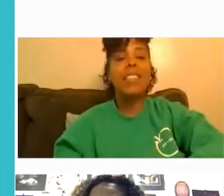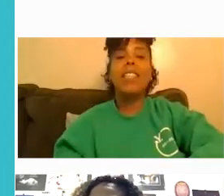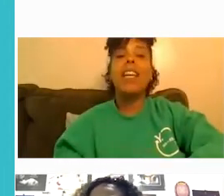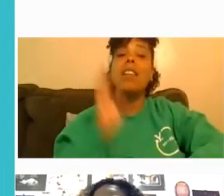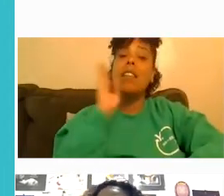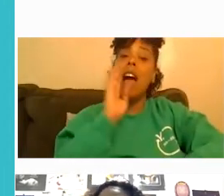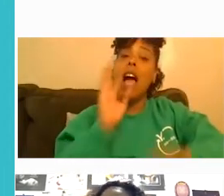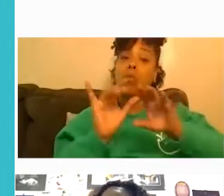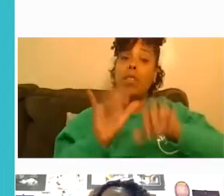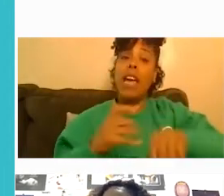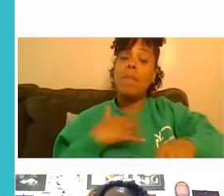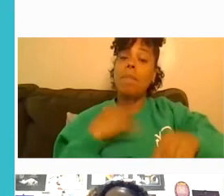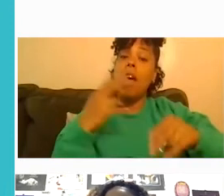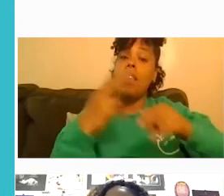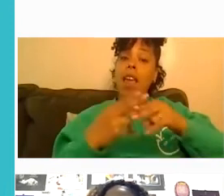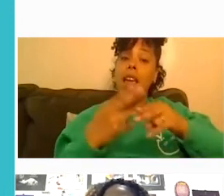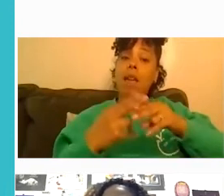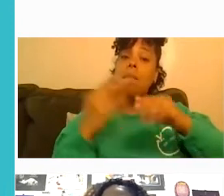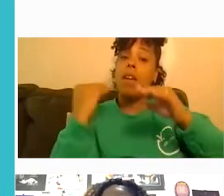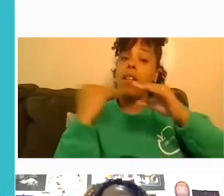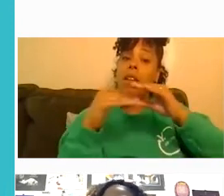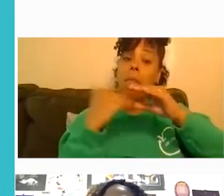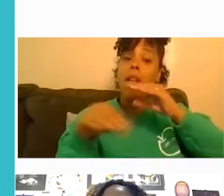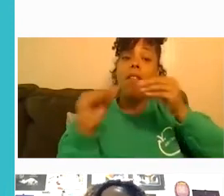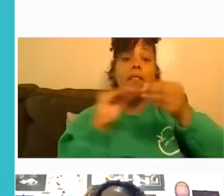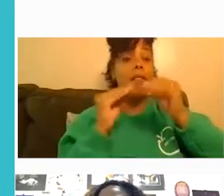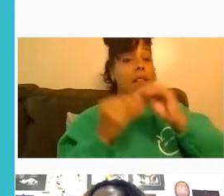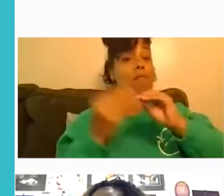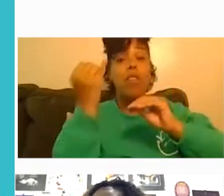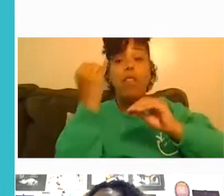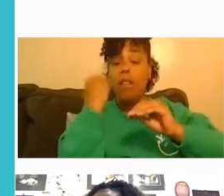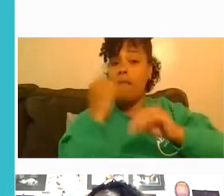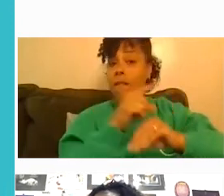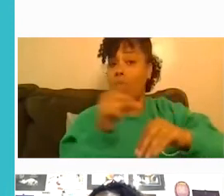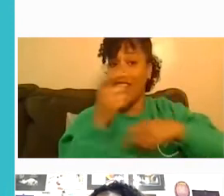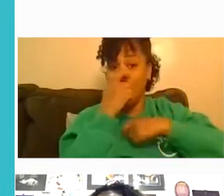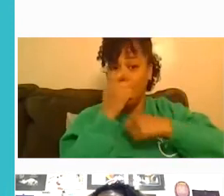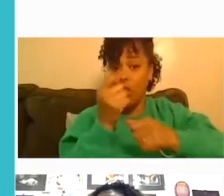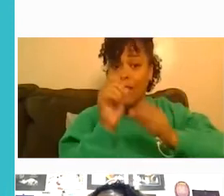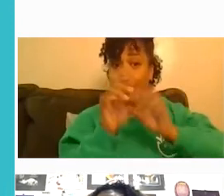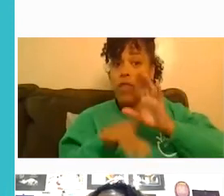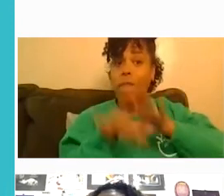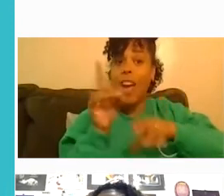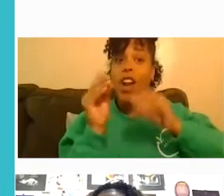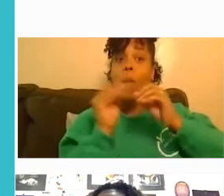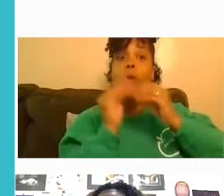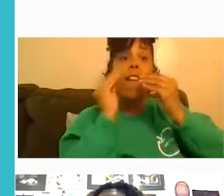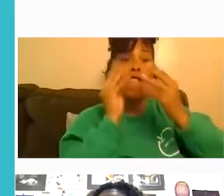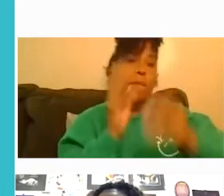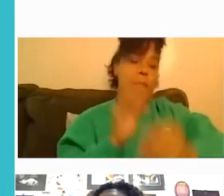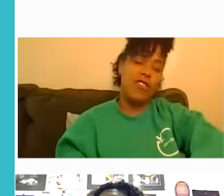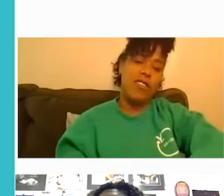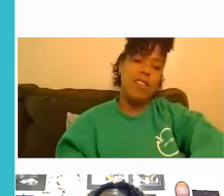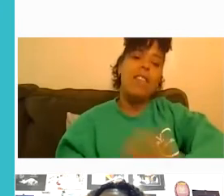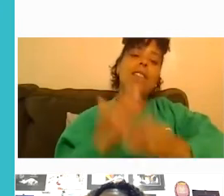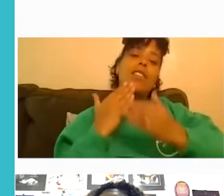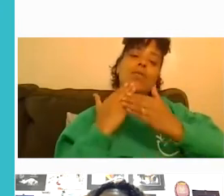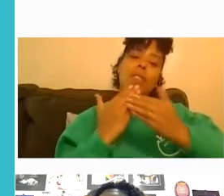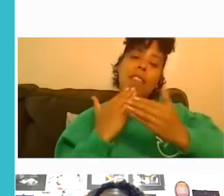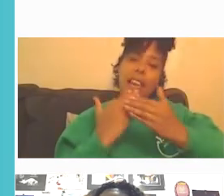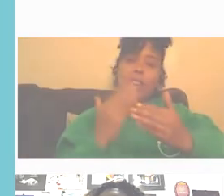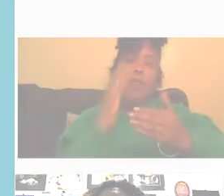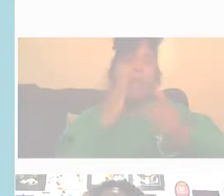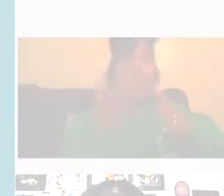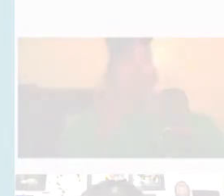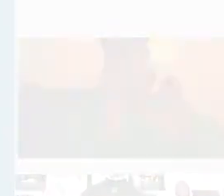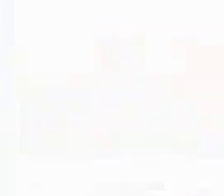number and email in the chat if anyone is interested in finding out more information. But thank you so much for having me on the program today.